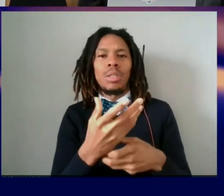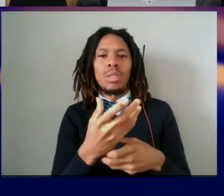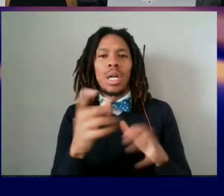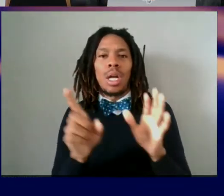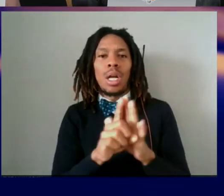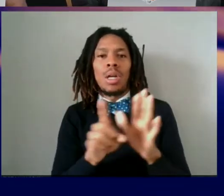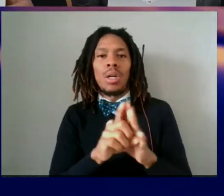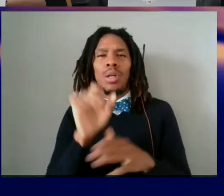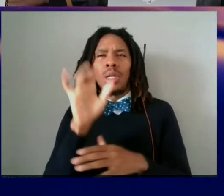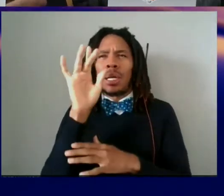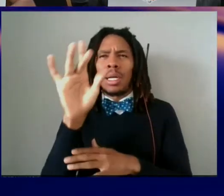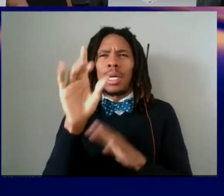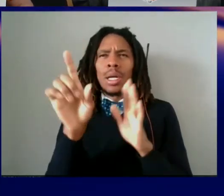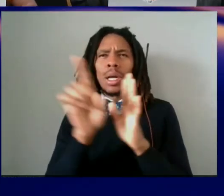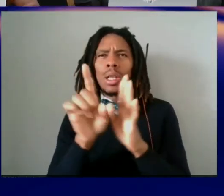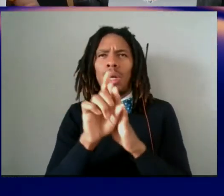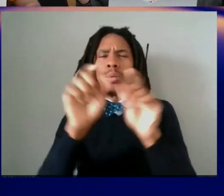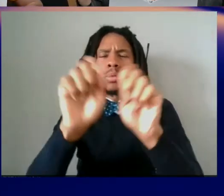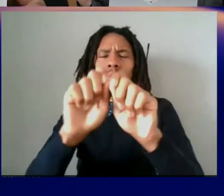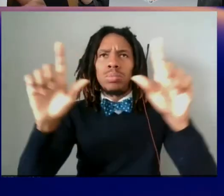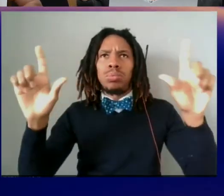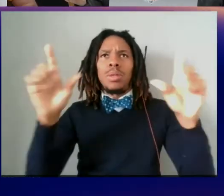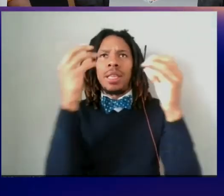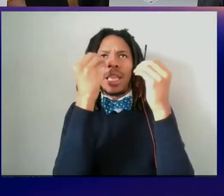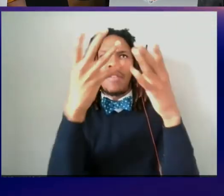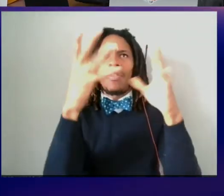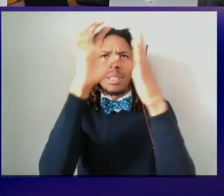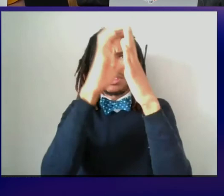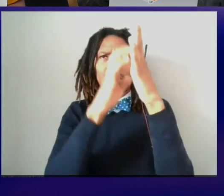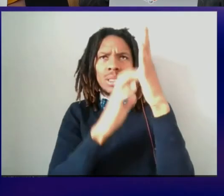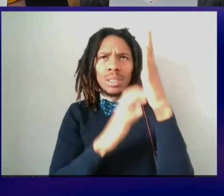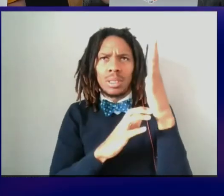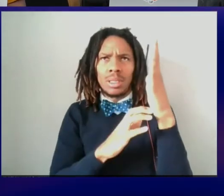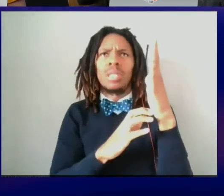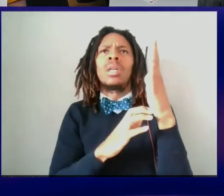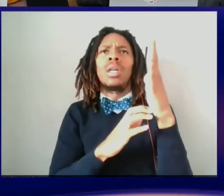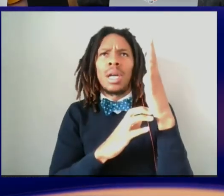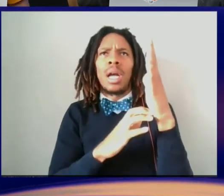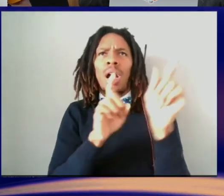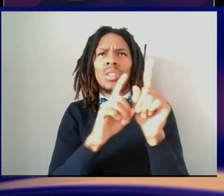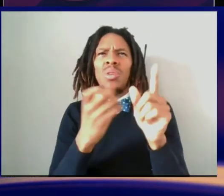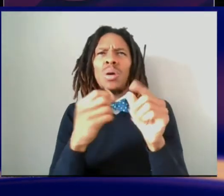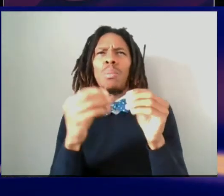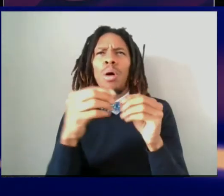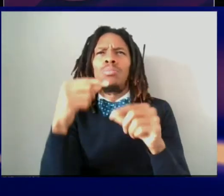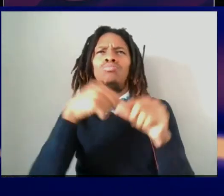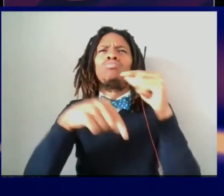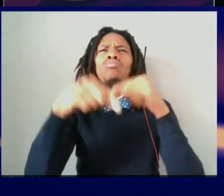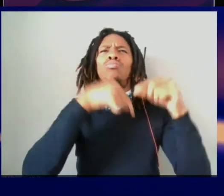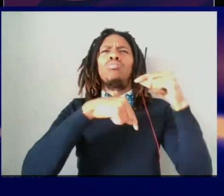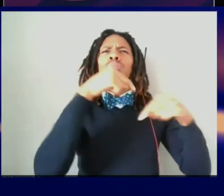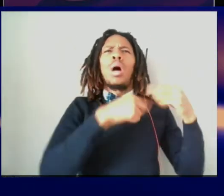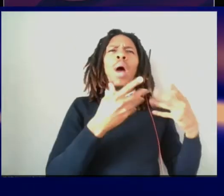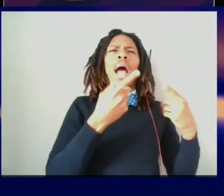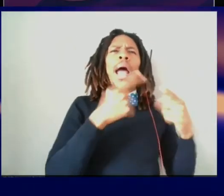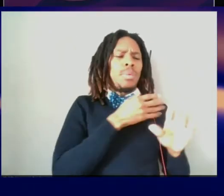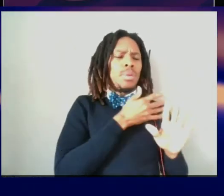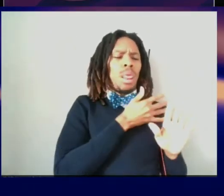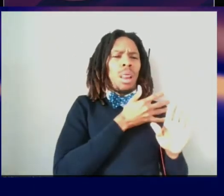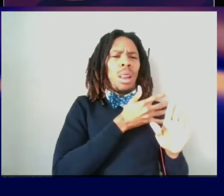you can see the data that for it in real time, but you can go back in time and see what happened when the alarm was triggered. You can